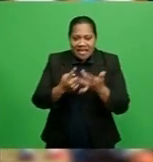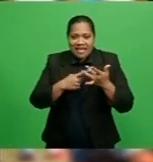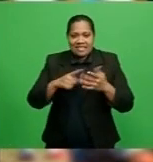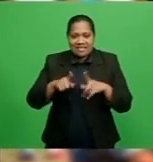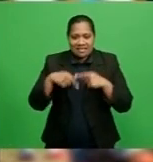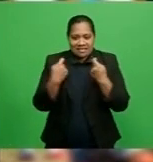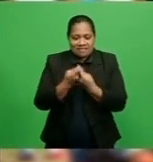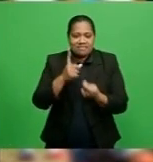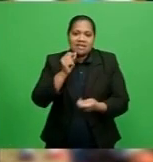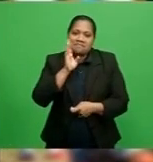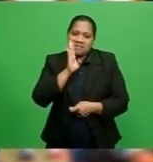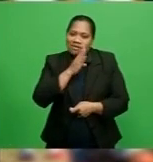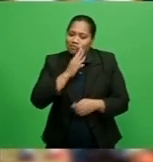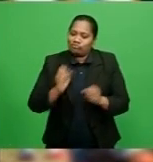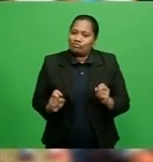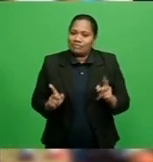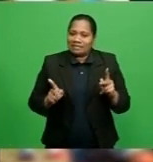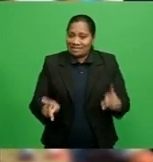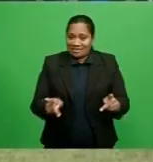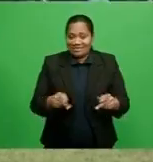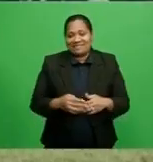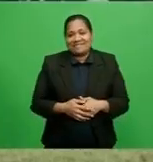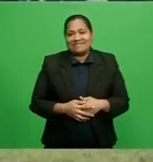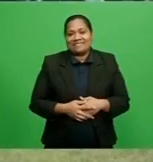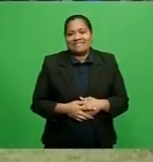opportunity altogether. Aquila Dama explains.